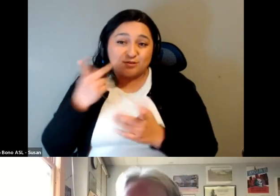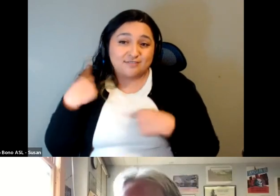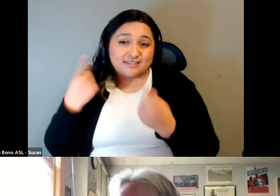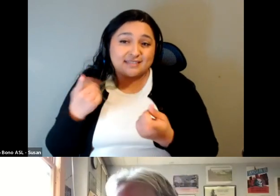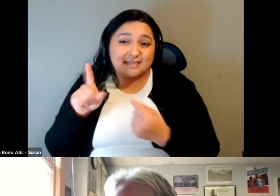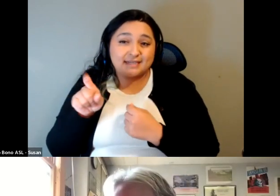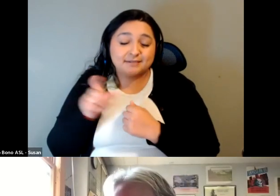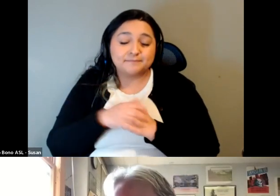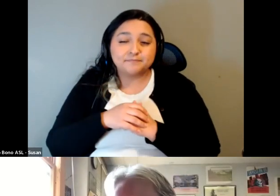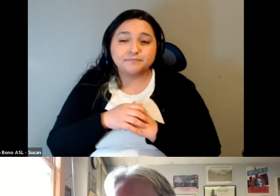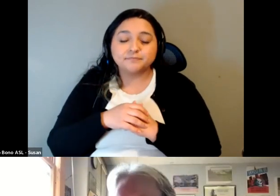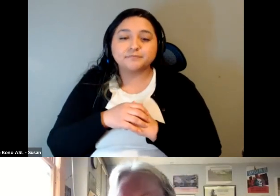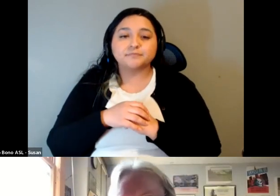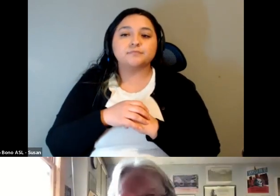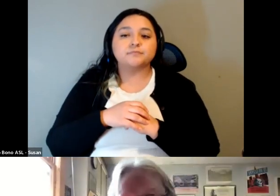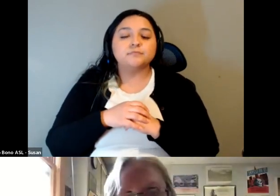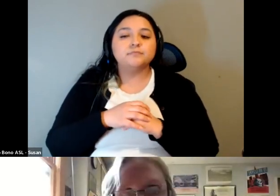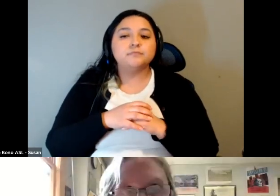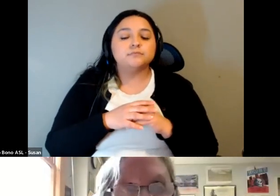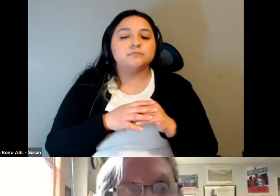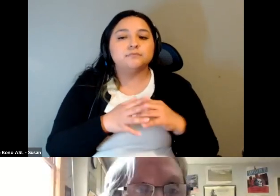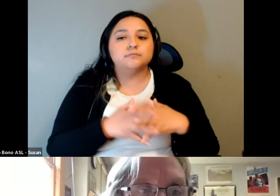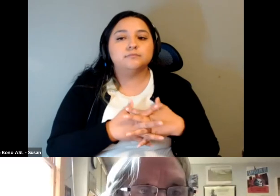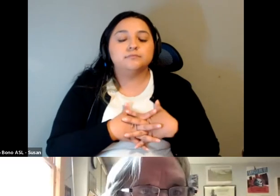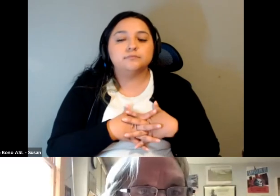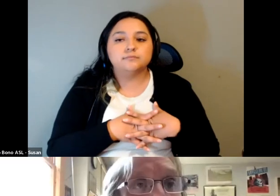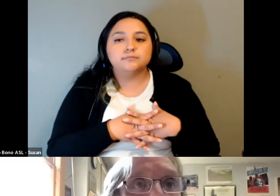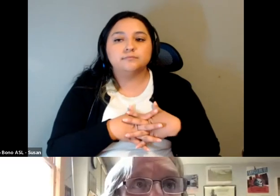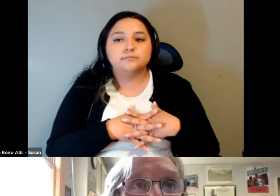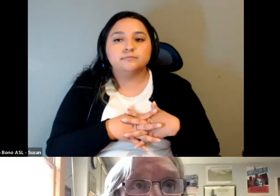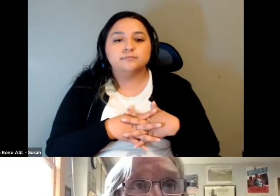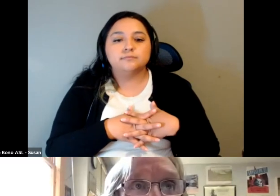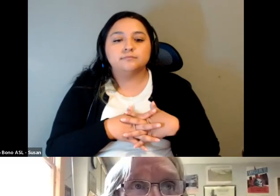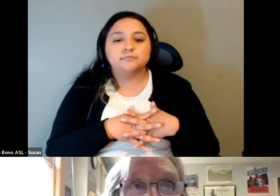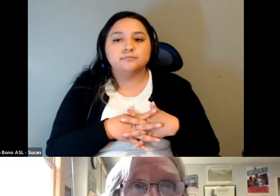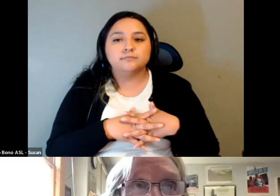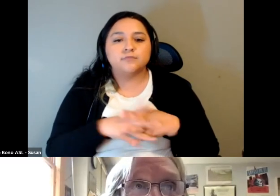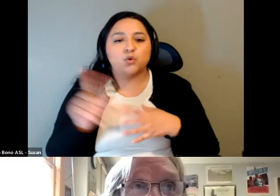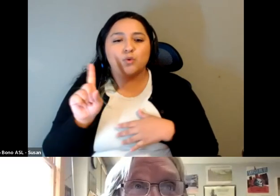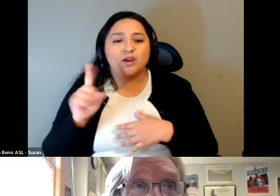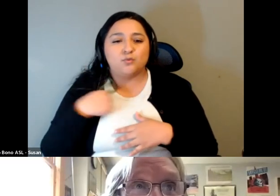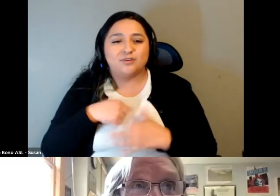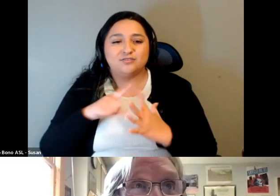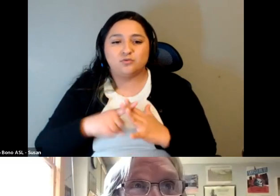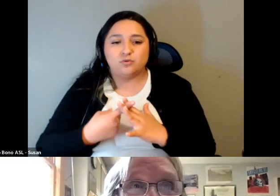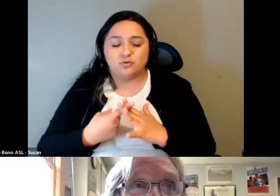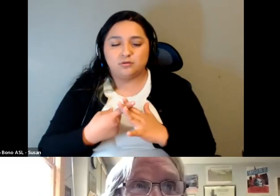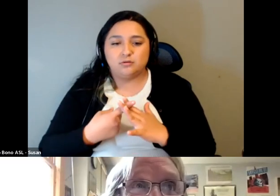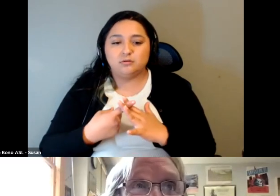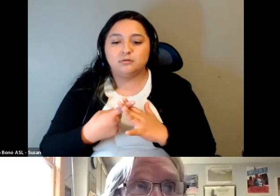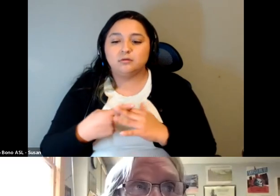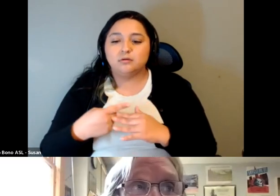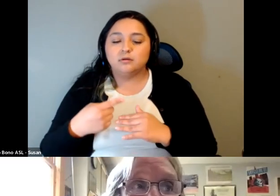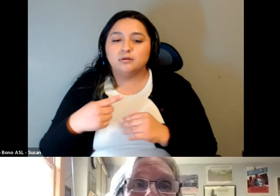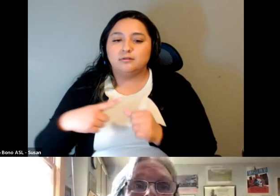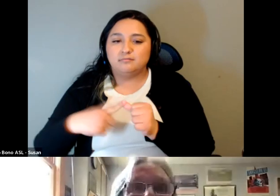we did at the place that we started is really early outreach, and also